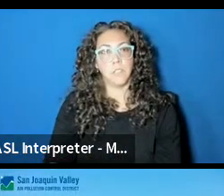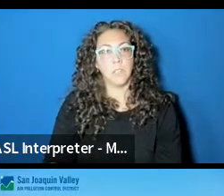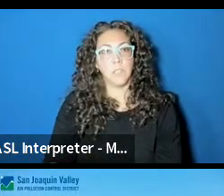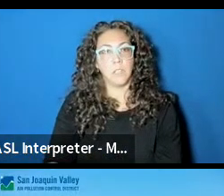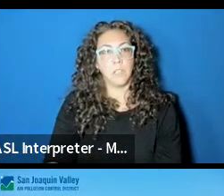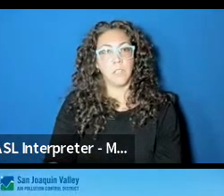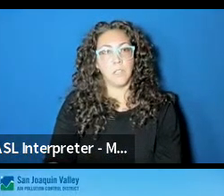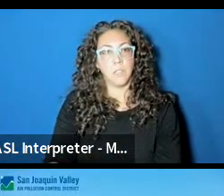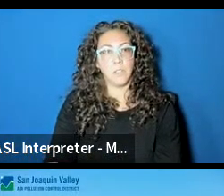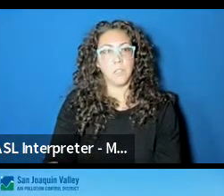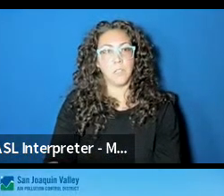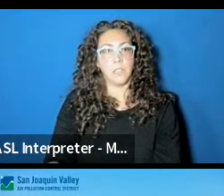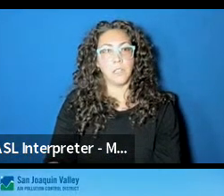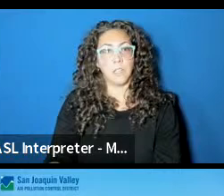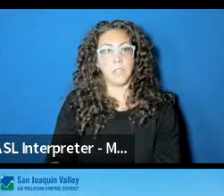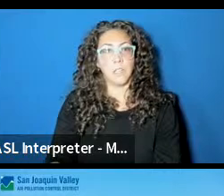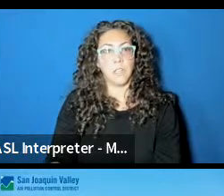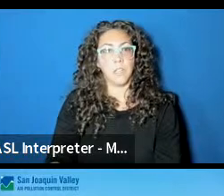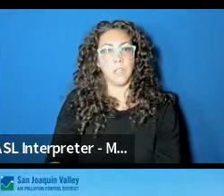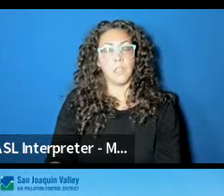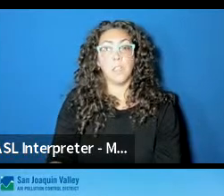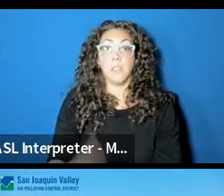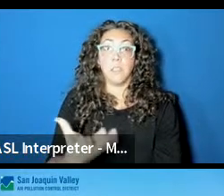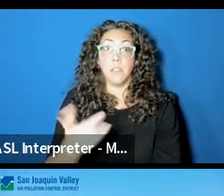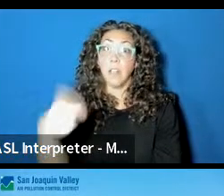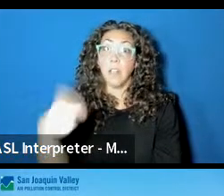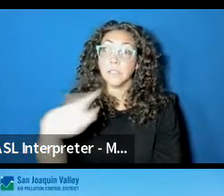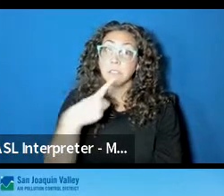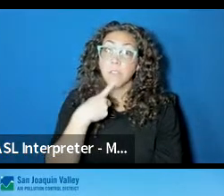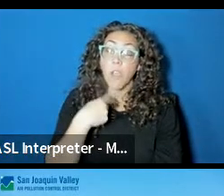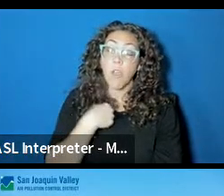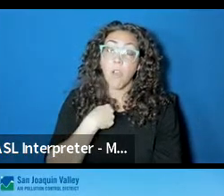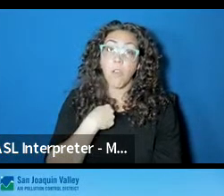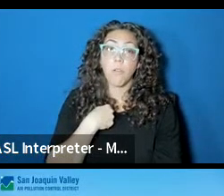And I was told